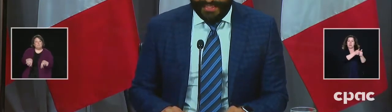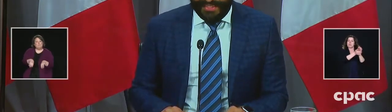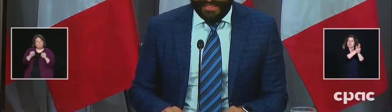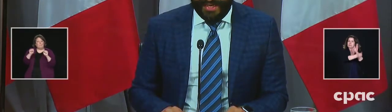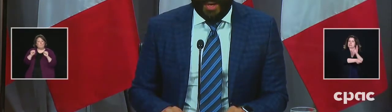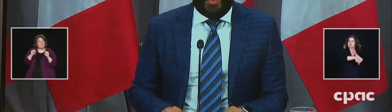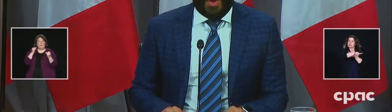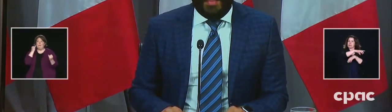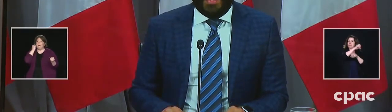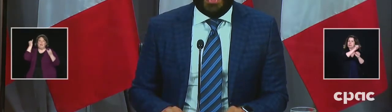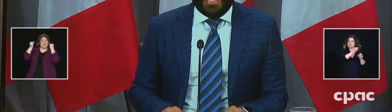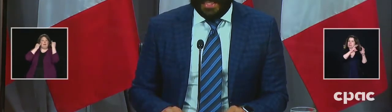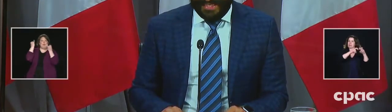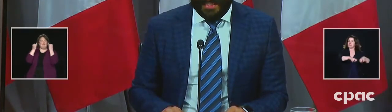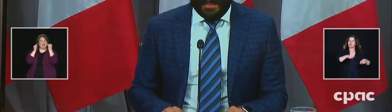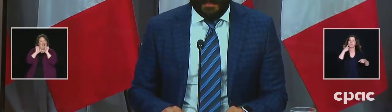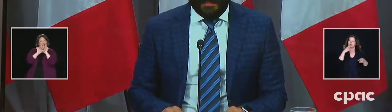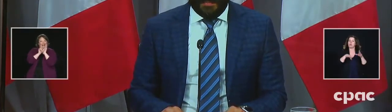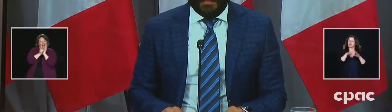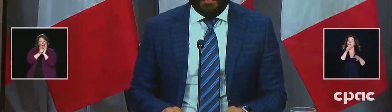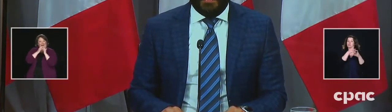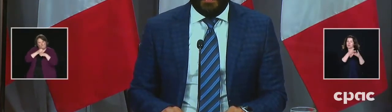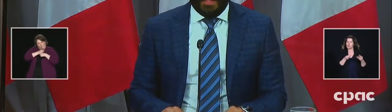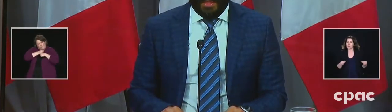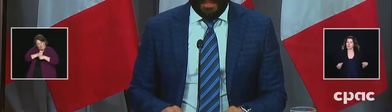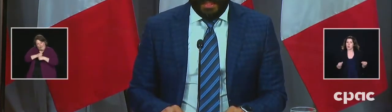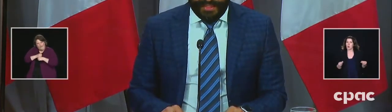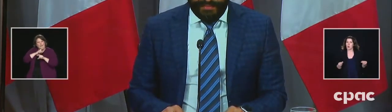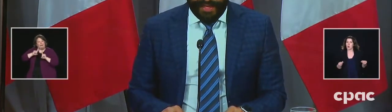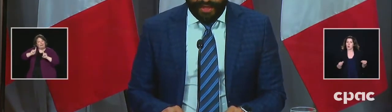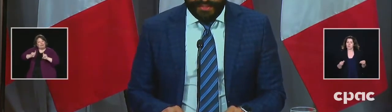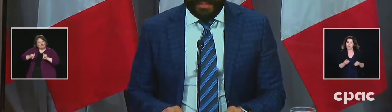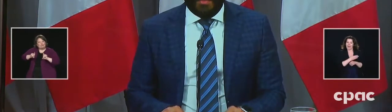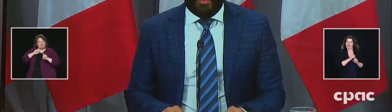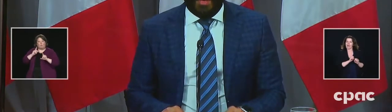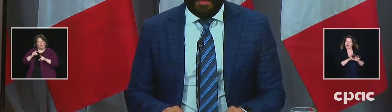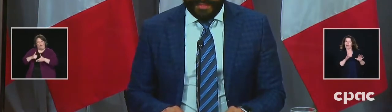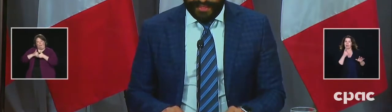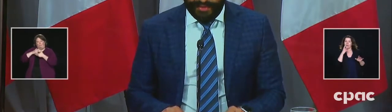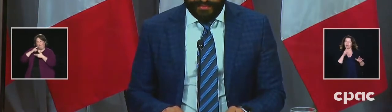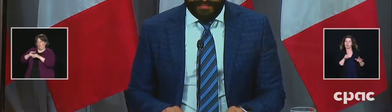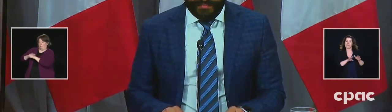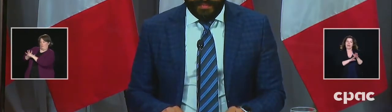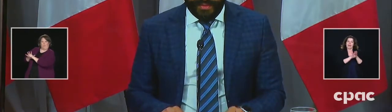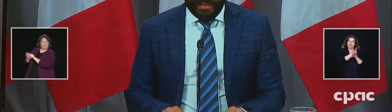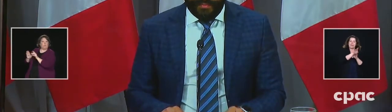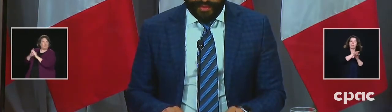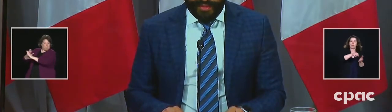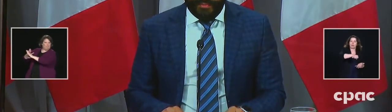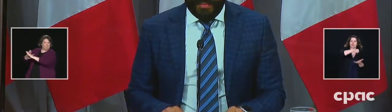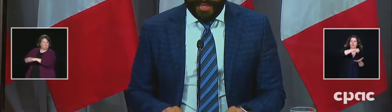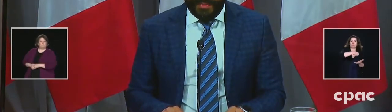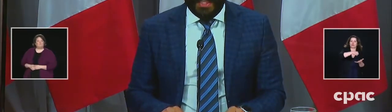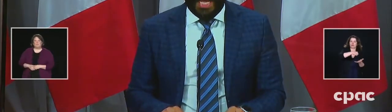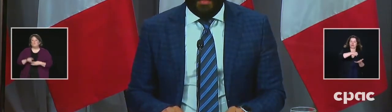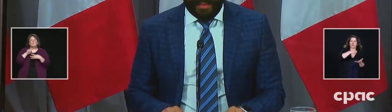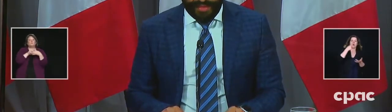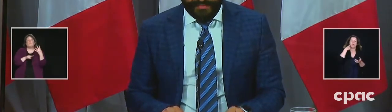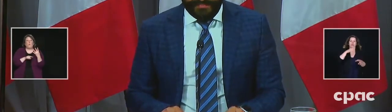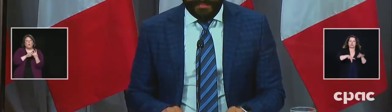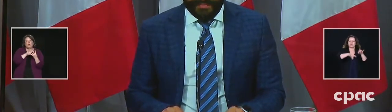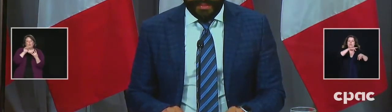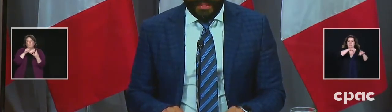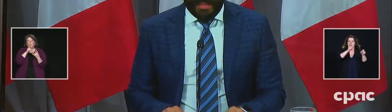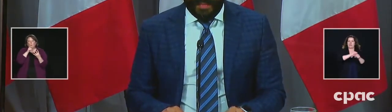COVID-19 rapid testing kits. Deep Biologics from Guelph, Ontario, Forian from Edmonton,